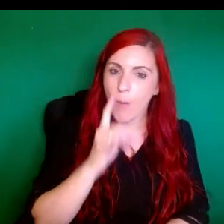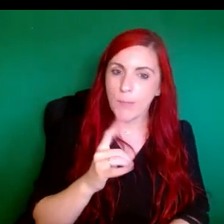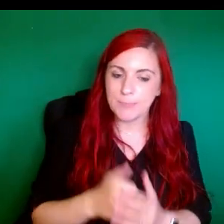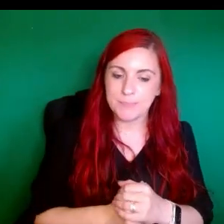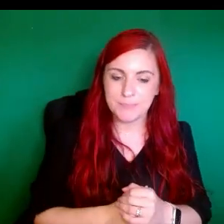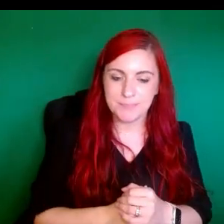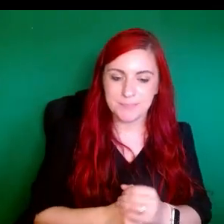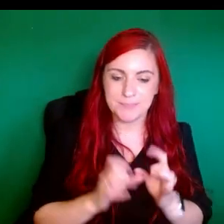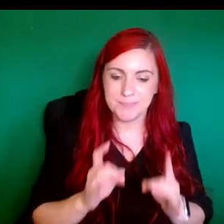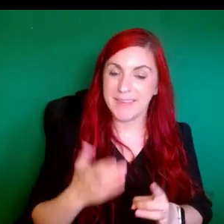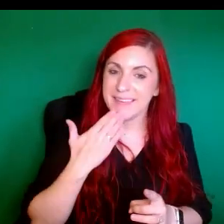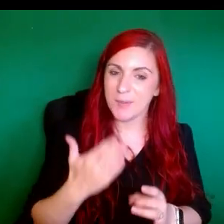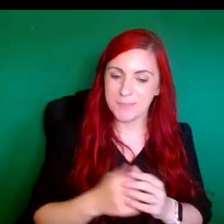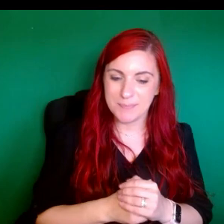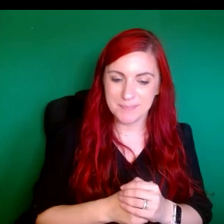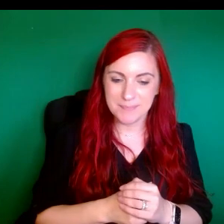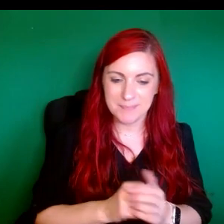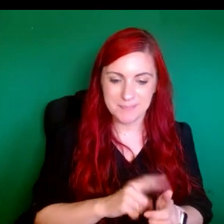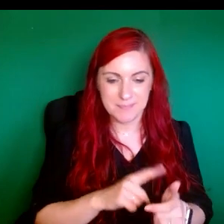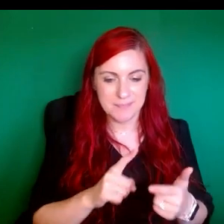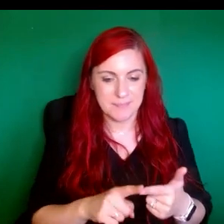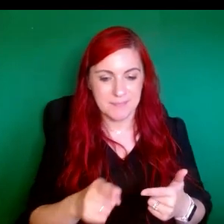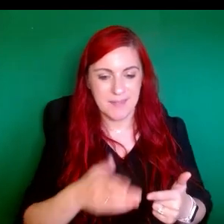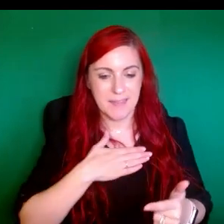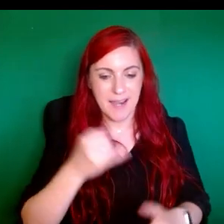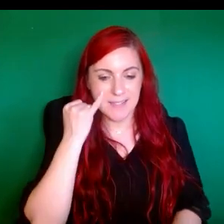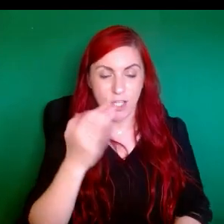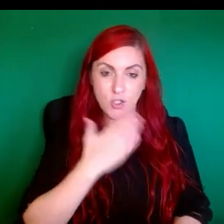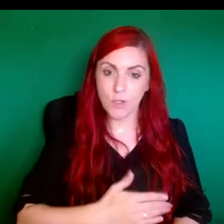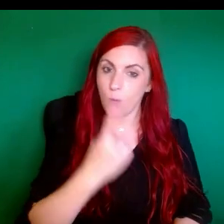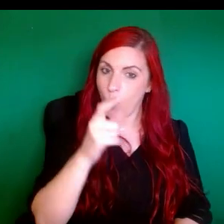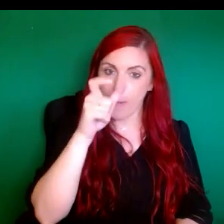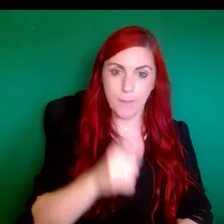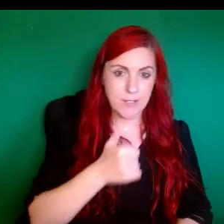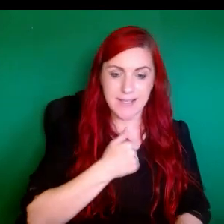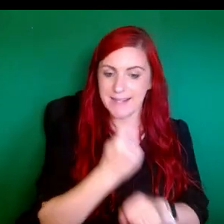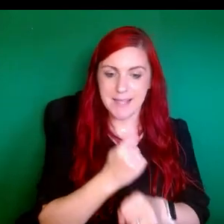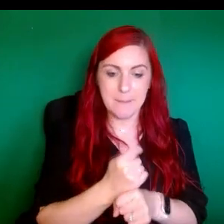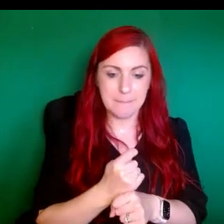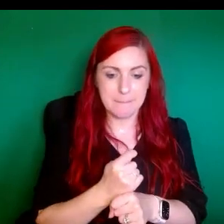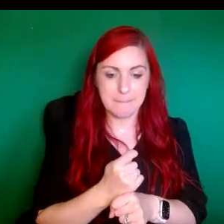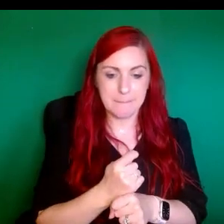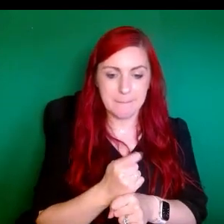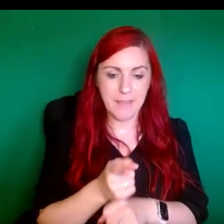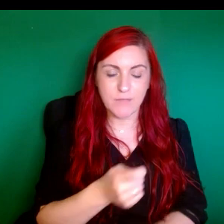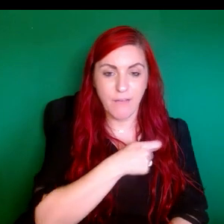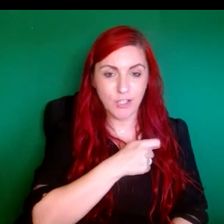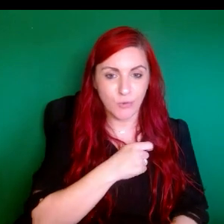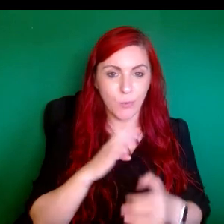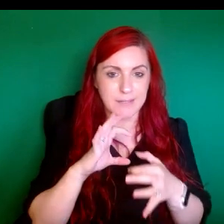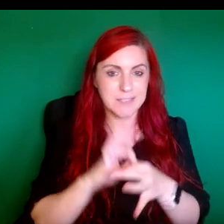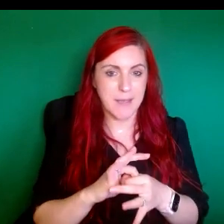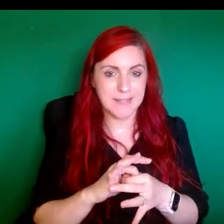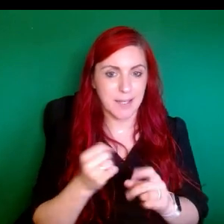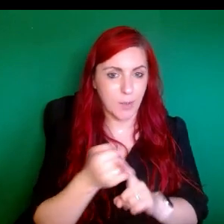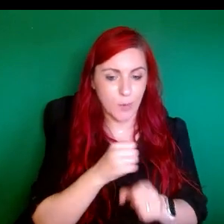that idea of that just one person at a time is also very true within the domestic abuse service. And my hope is definitely